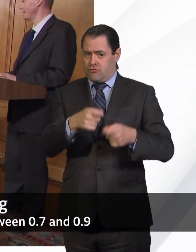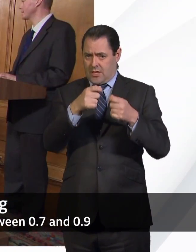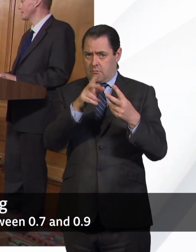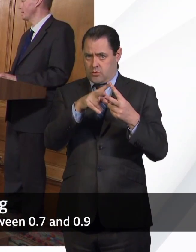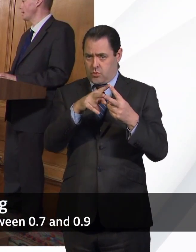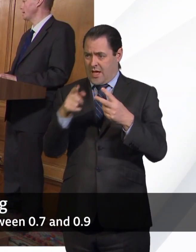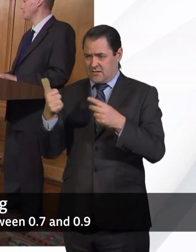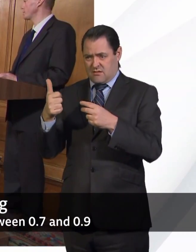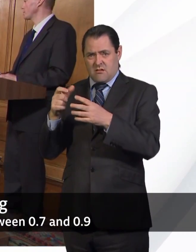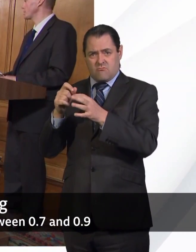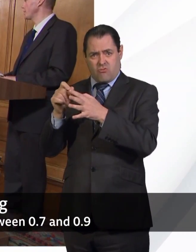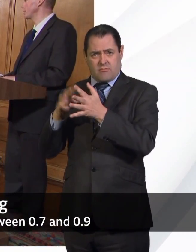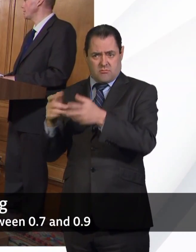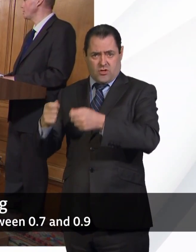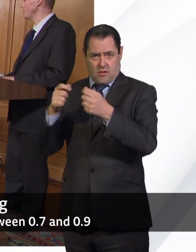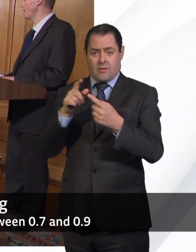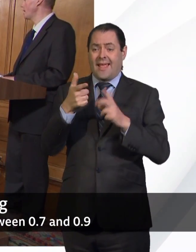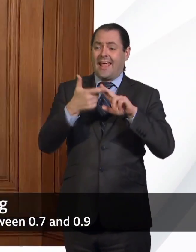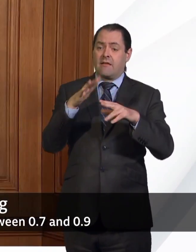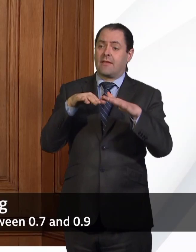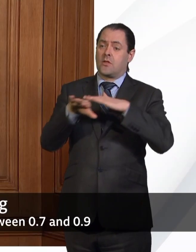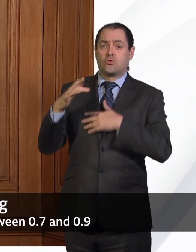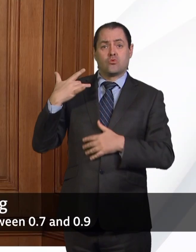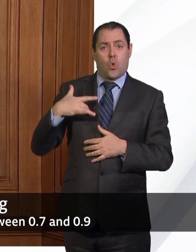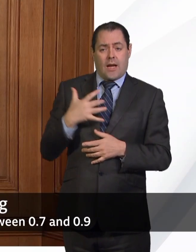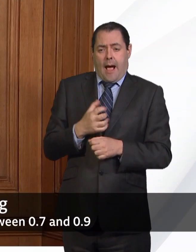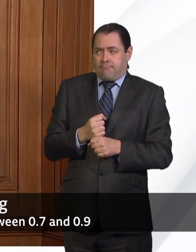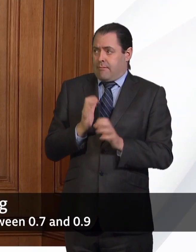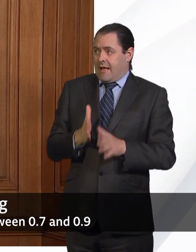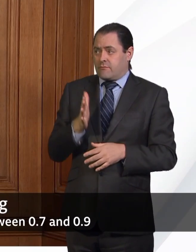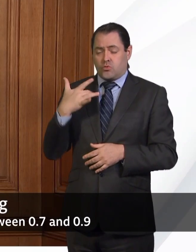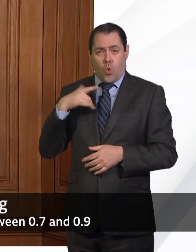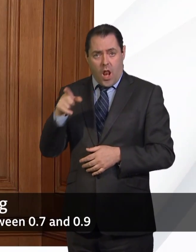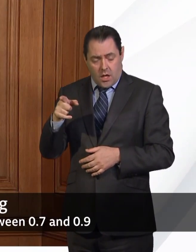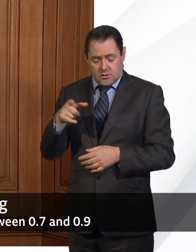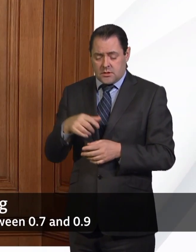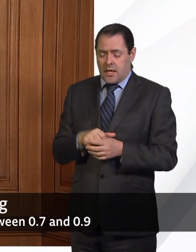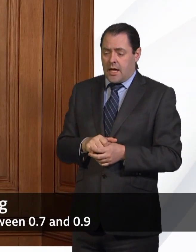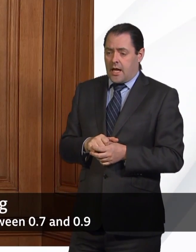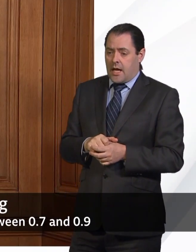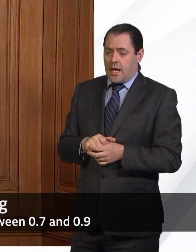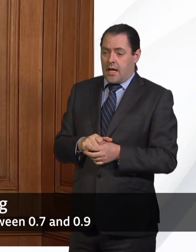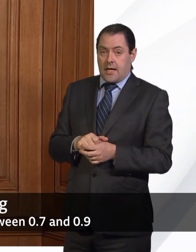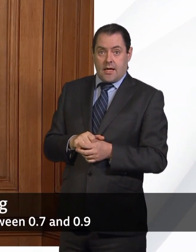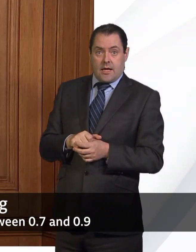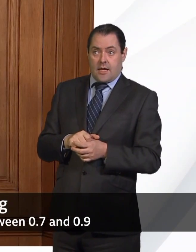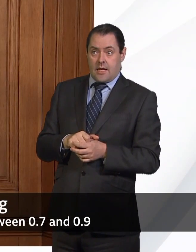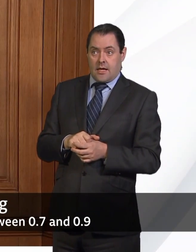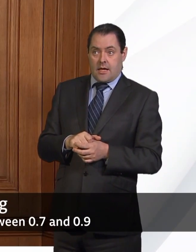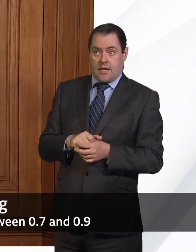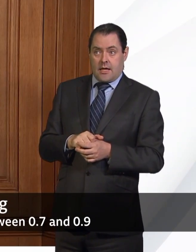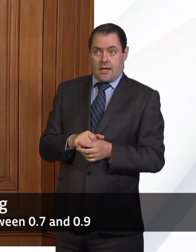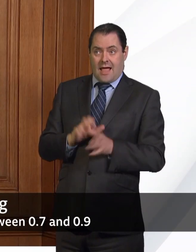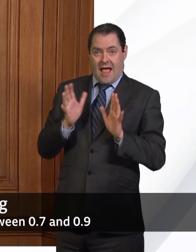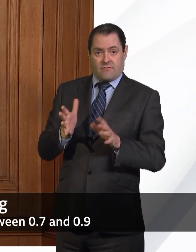Minister raised, if someone was to go into the loo because they had to do that, to the toilet, they had to do that, absolutely critical that they